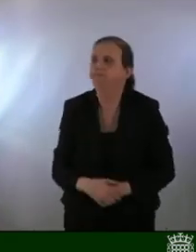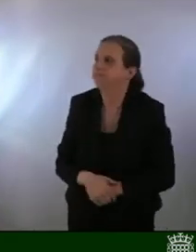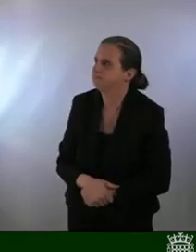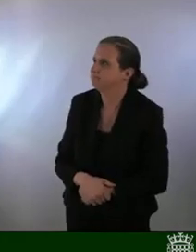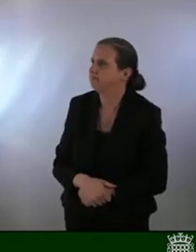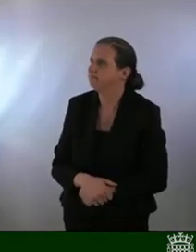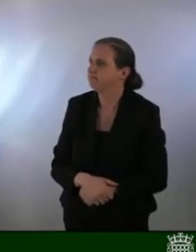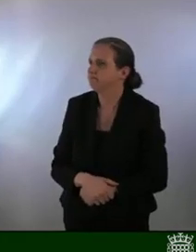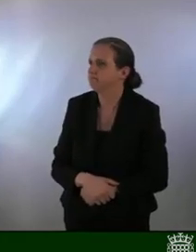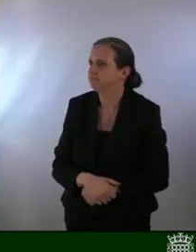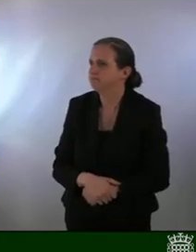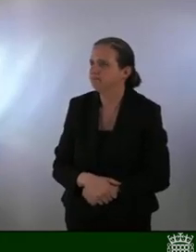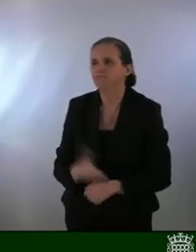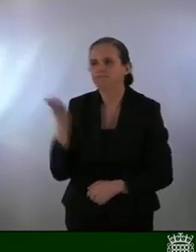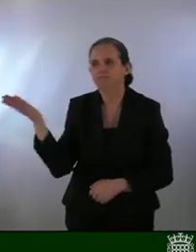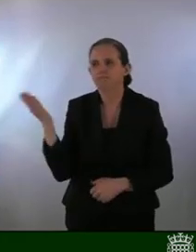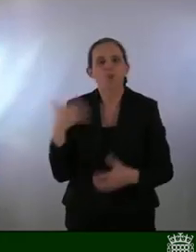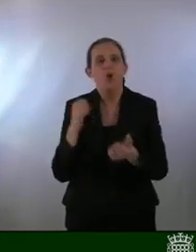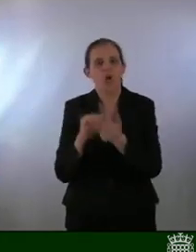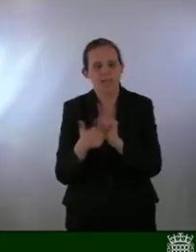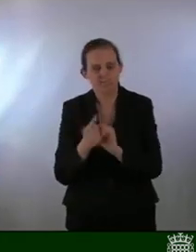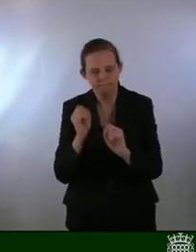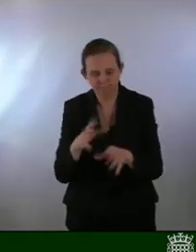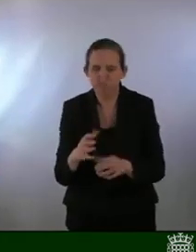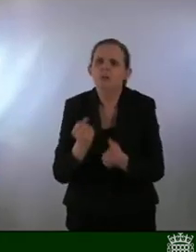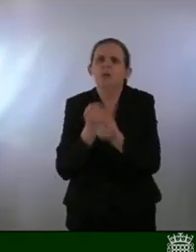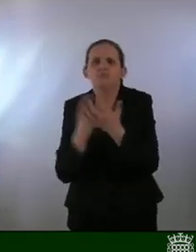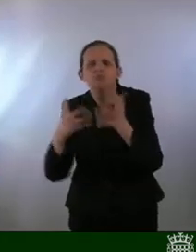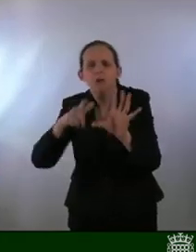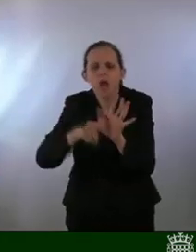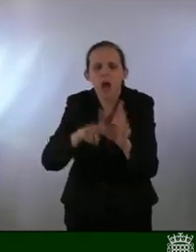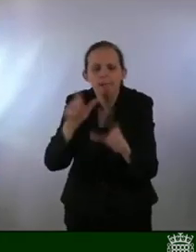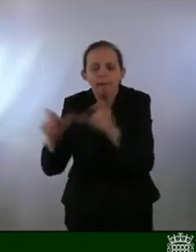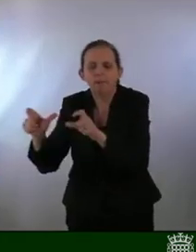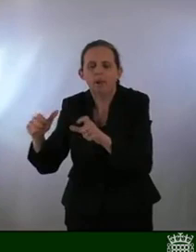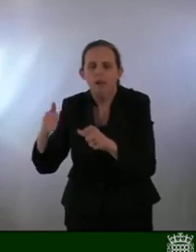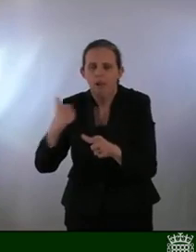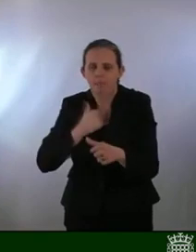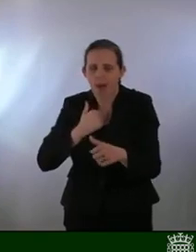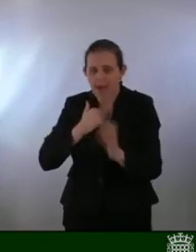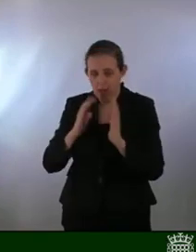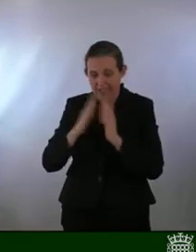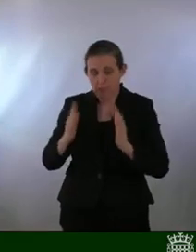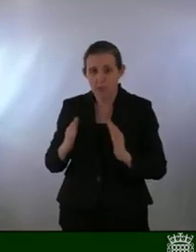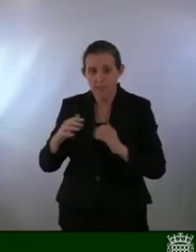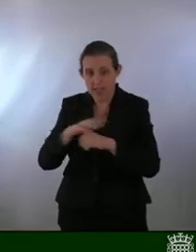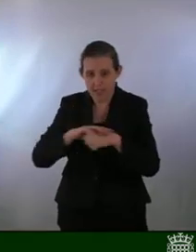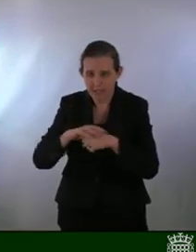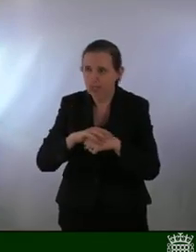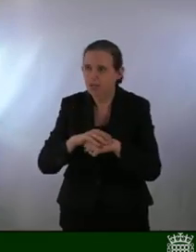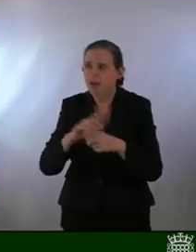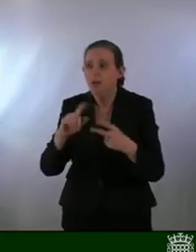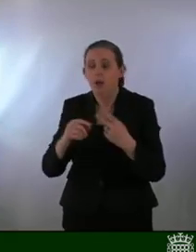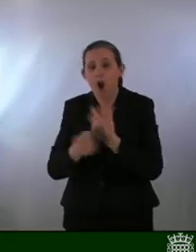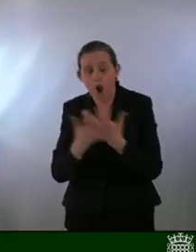I say there are many young people in my constituency, but when I first was chosen, it had the highest proportion of people above retirement age in the